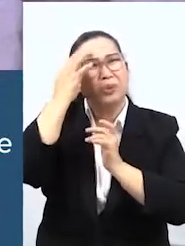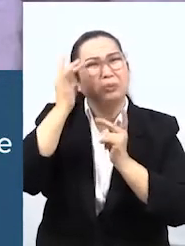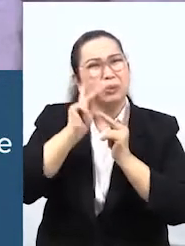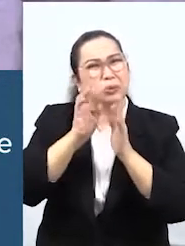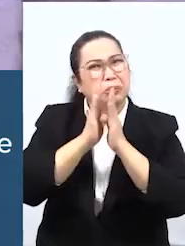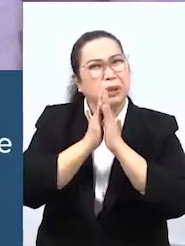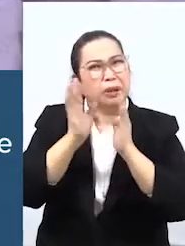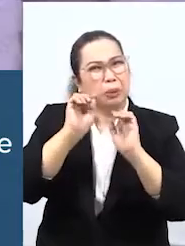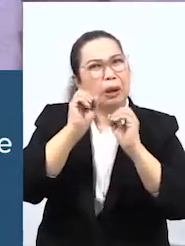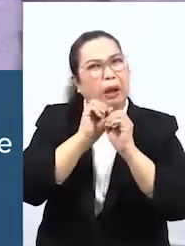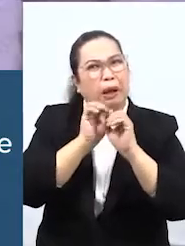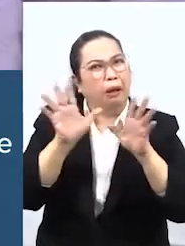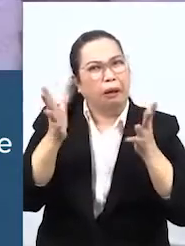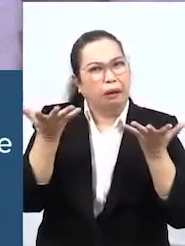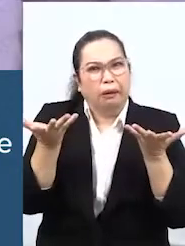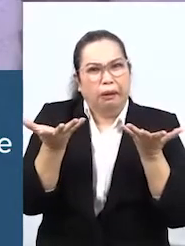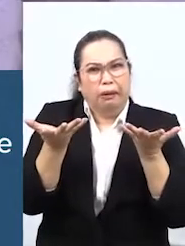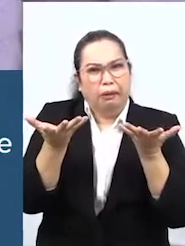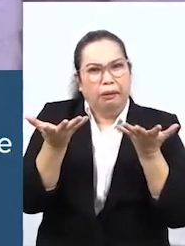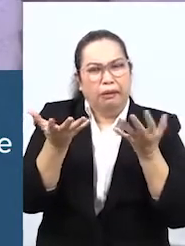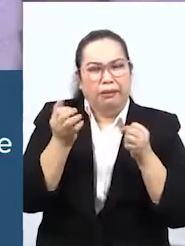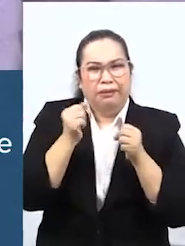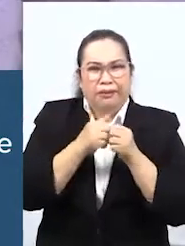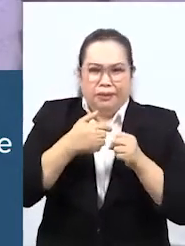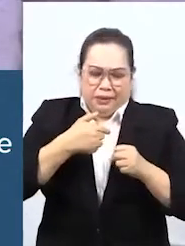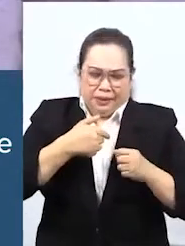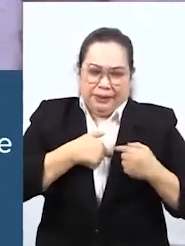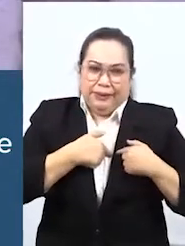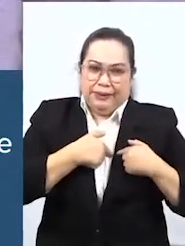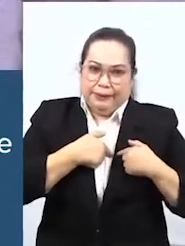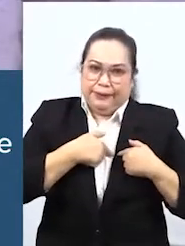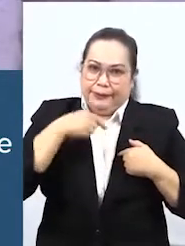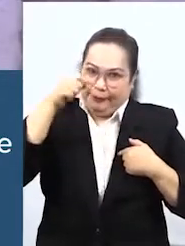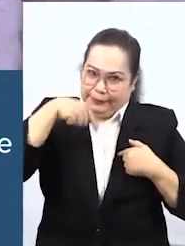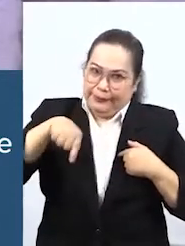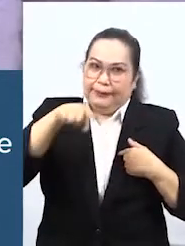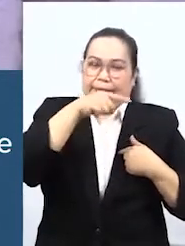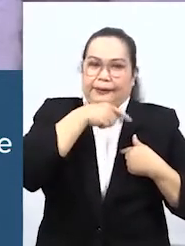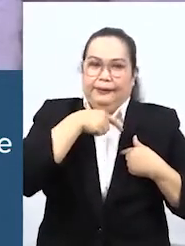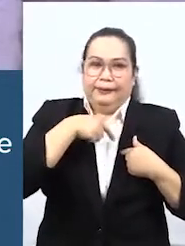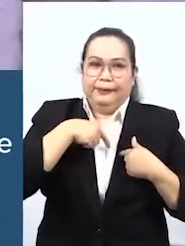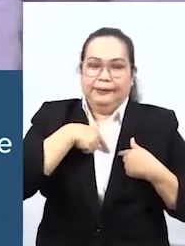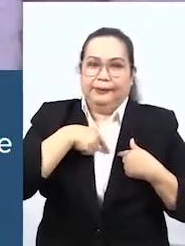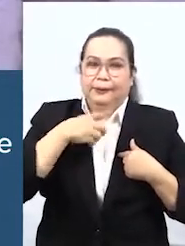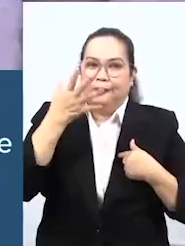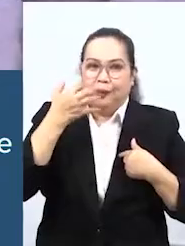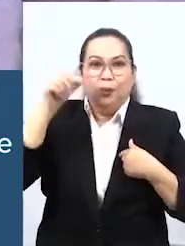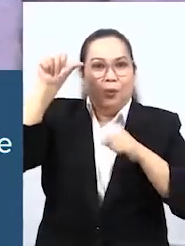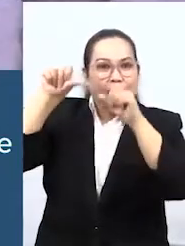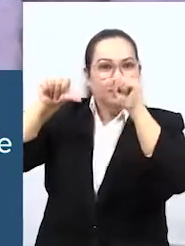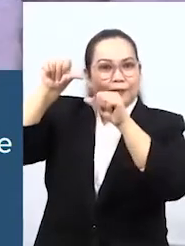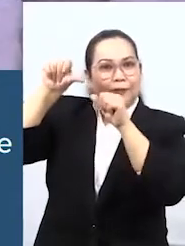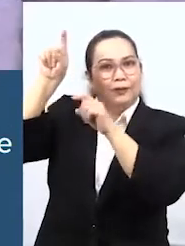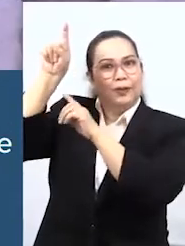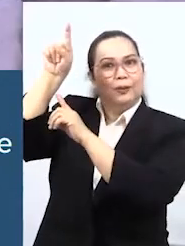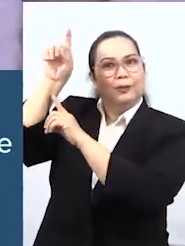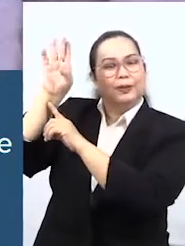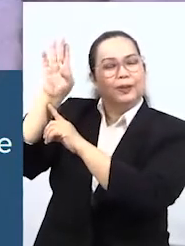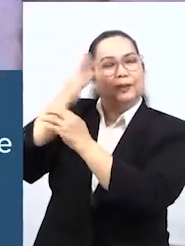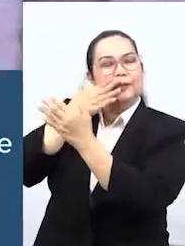pa so it's like There's Something In us that wanted to doubt God's